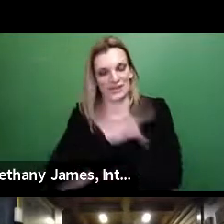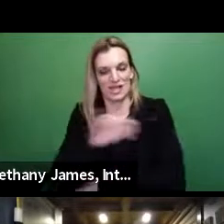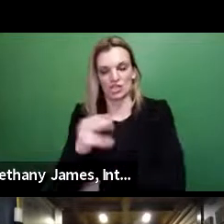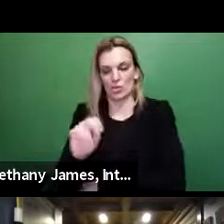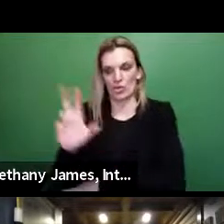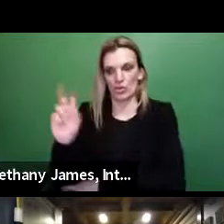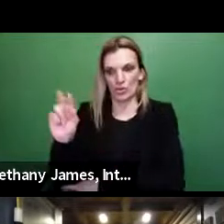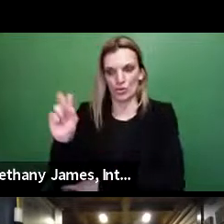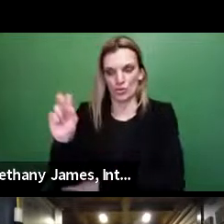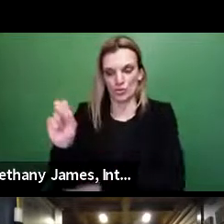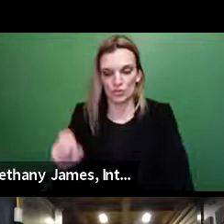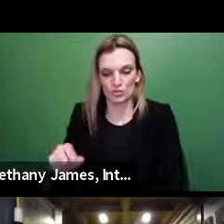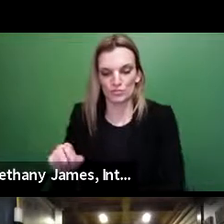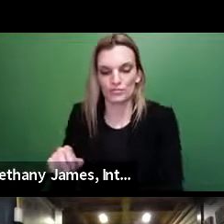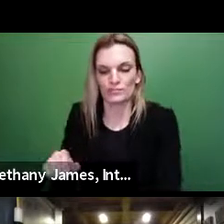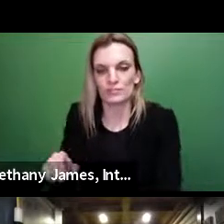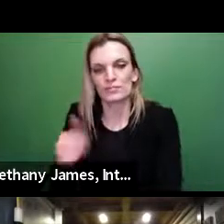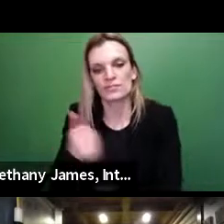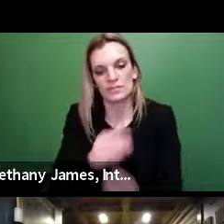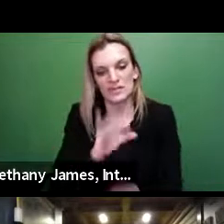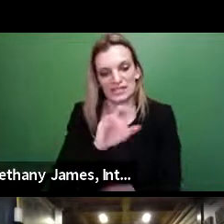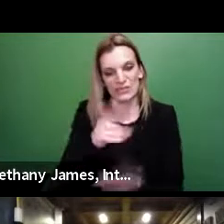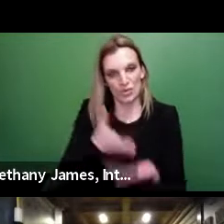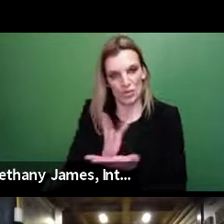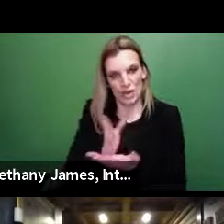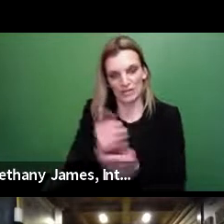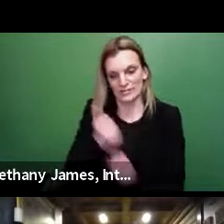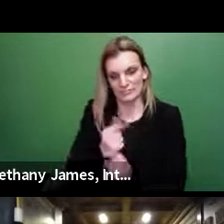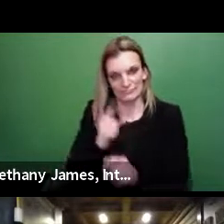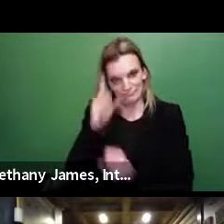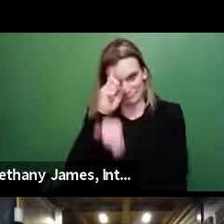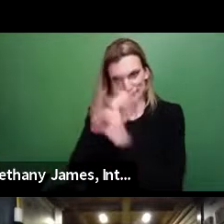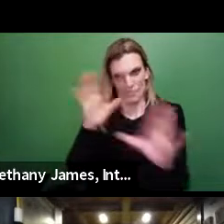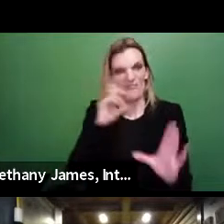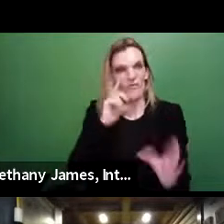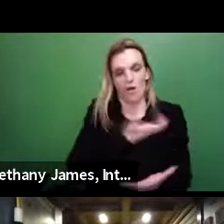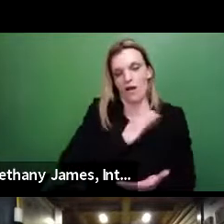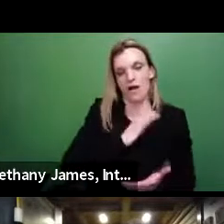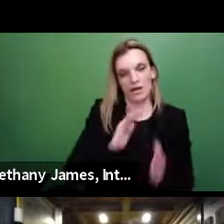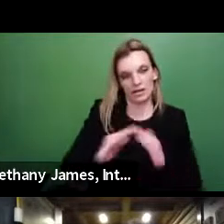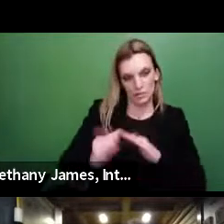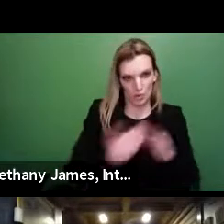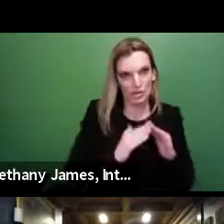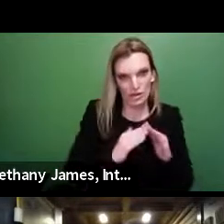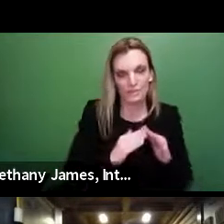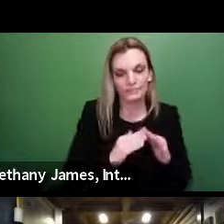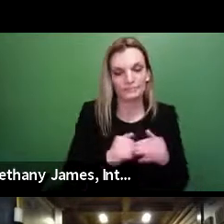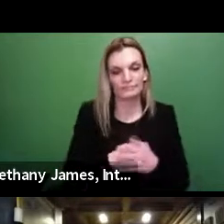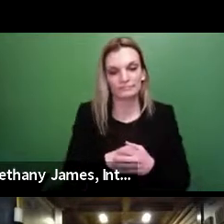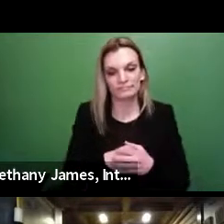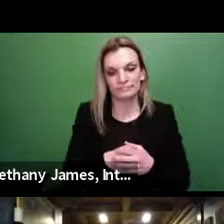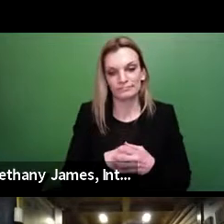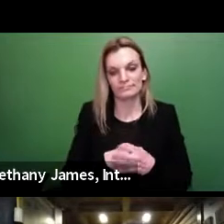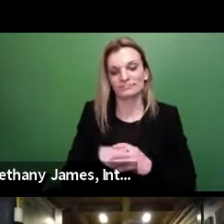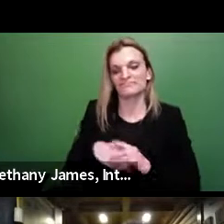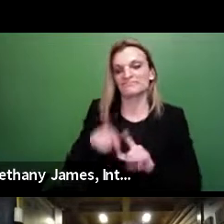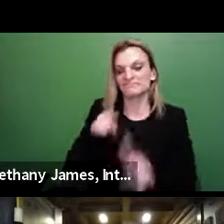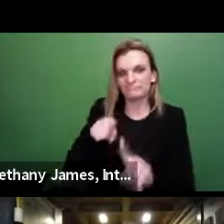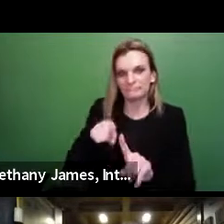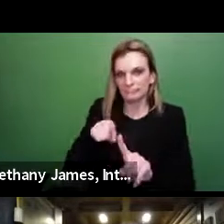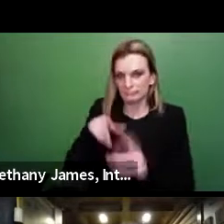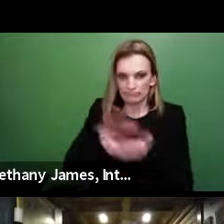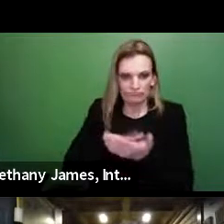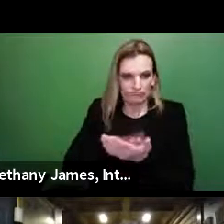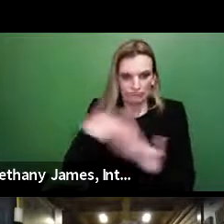Fred Korematsu is a civil rights icon for our community. During the time of World War II,